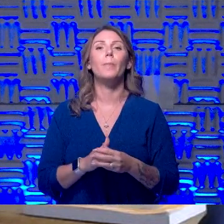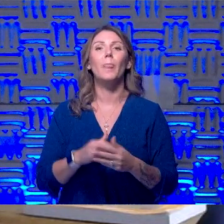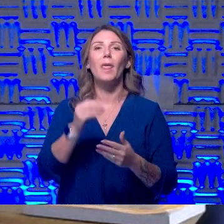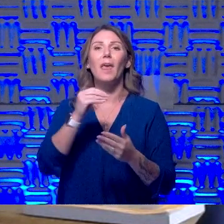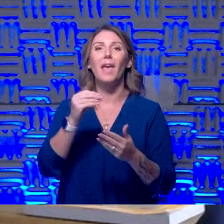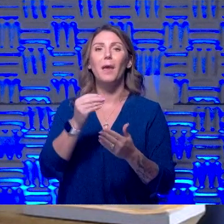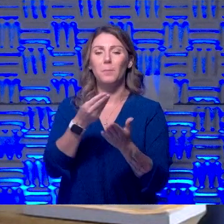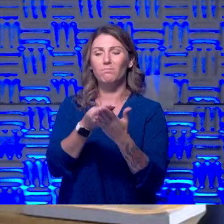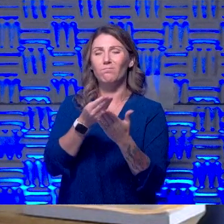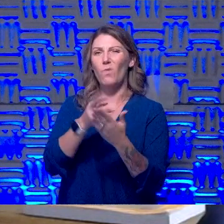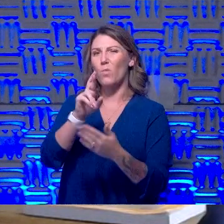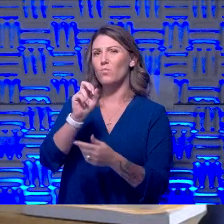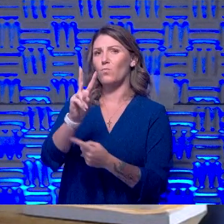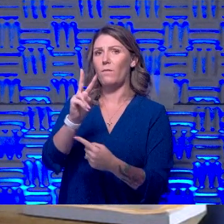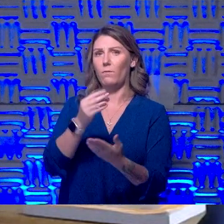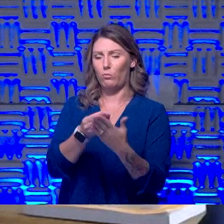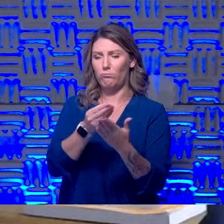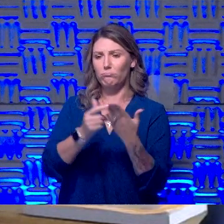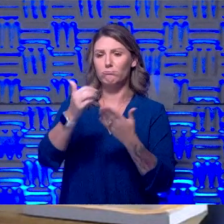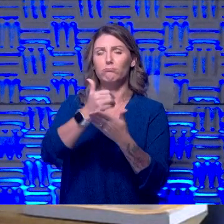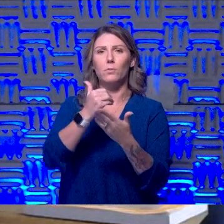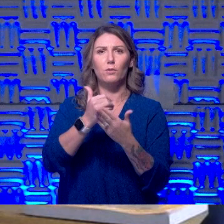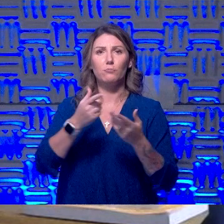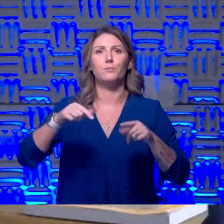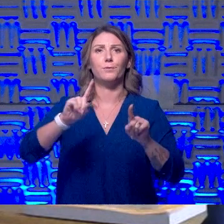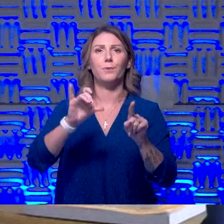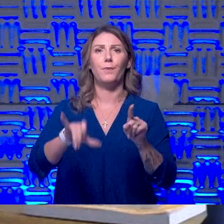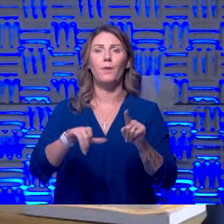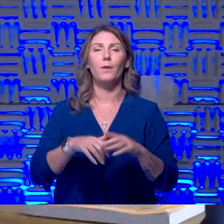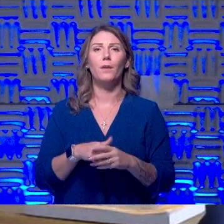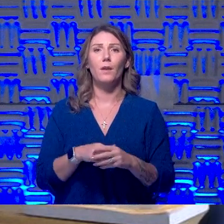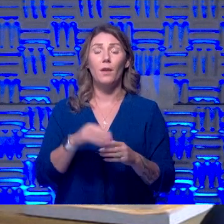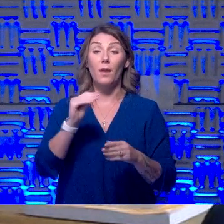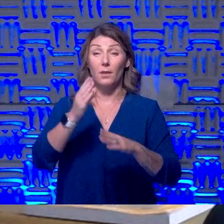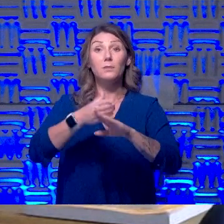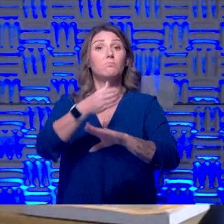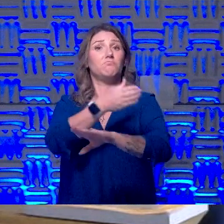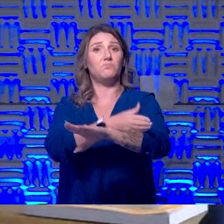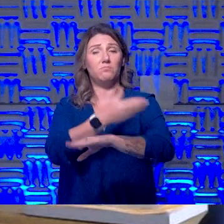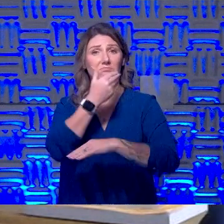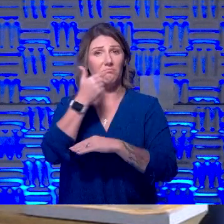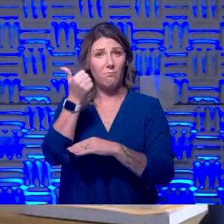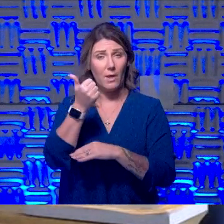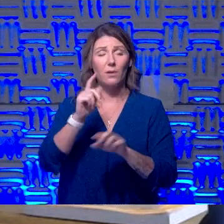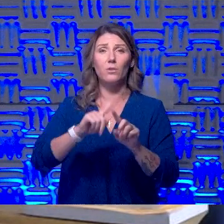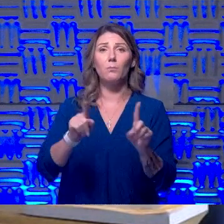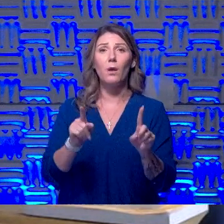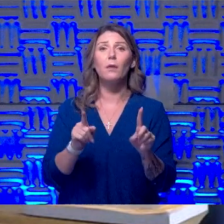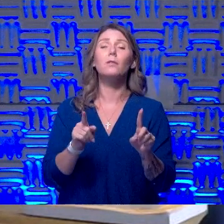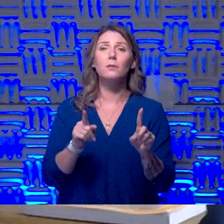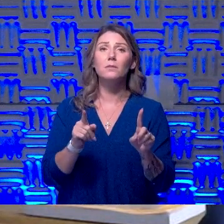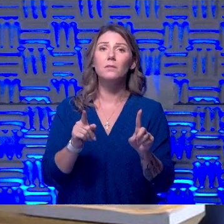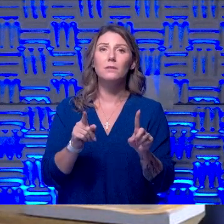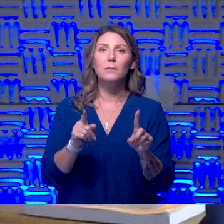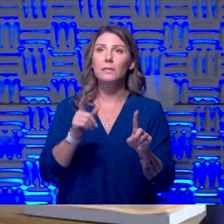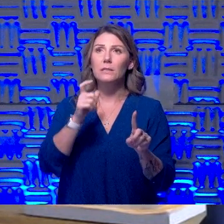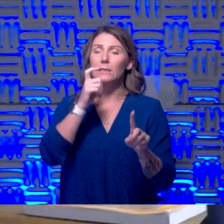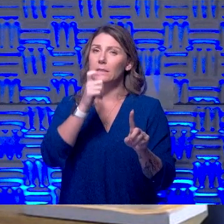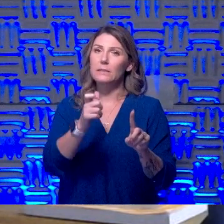revenue as we went through this, and that's gotten better, but it has not